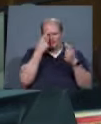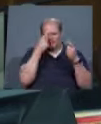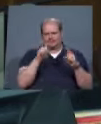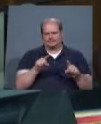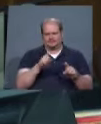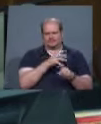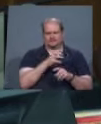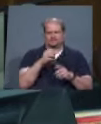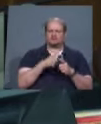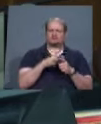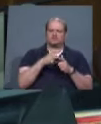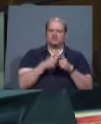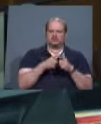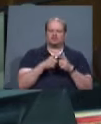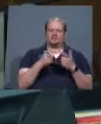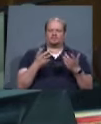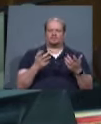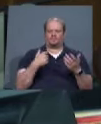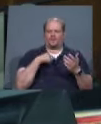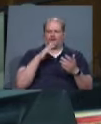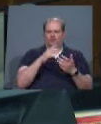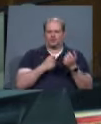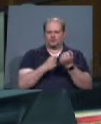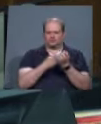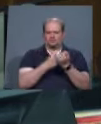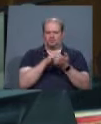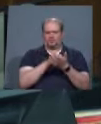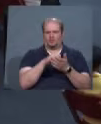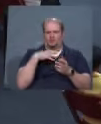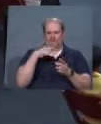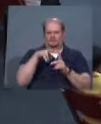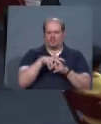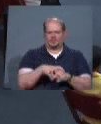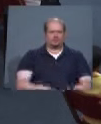and I'll be supporting the application.